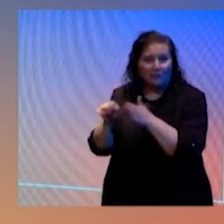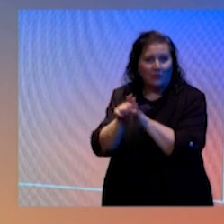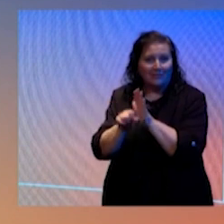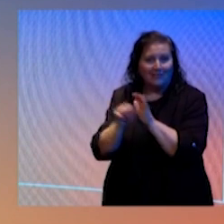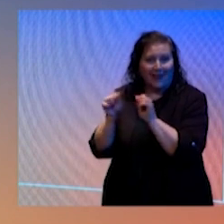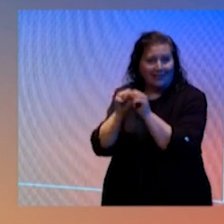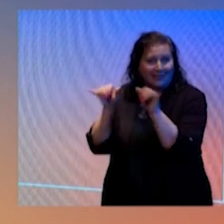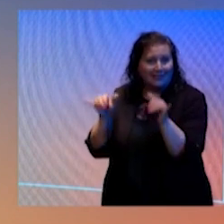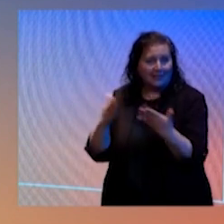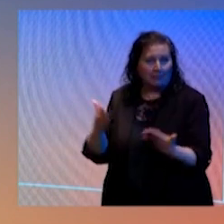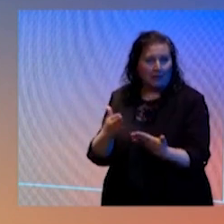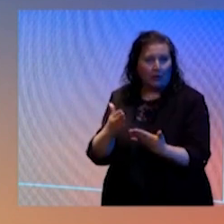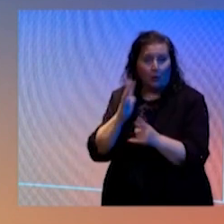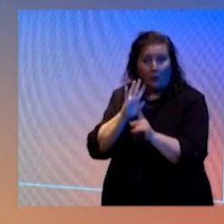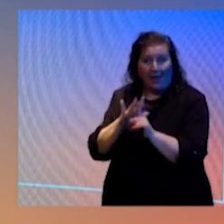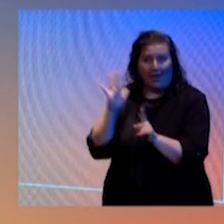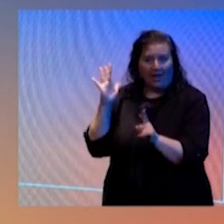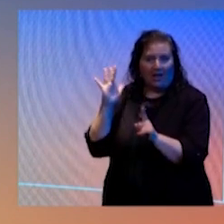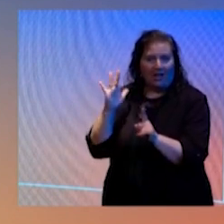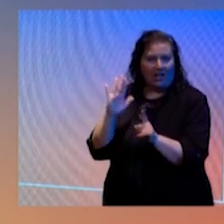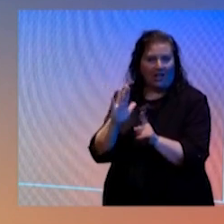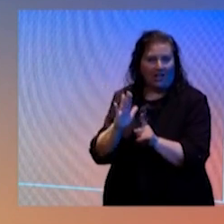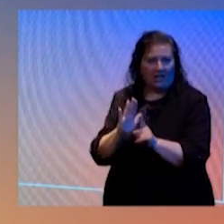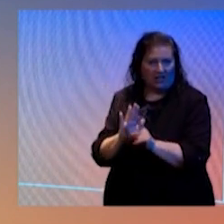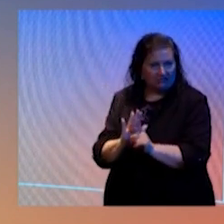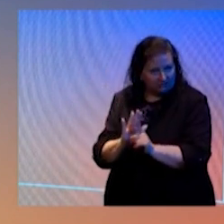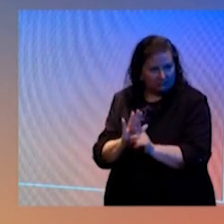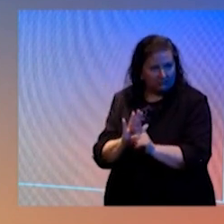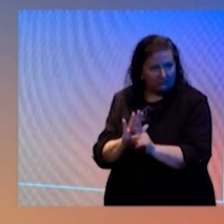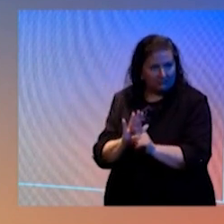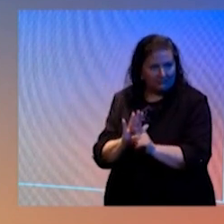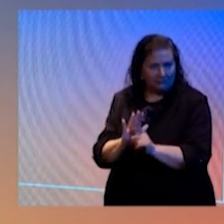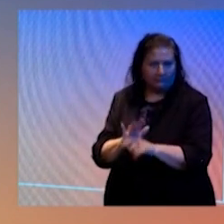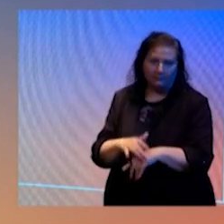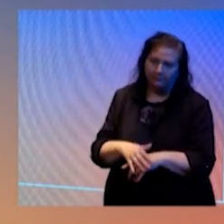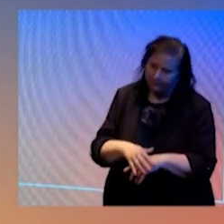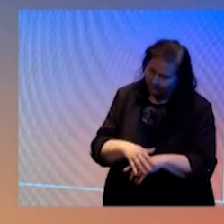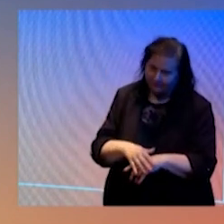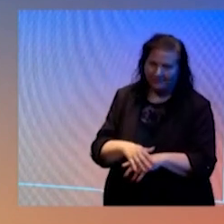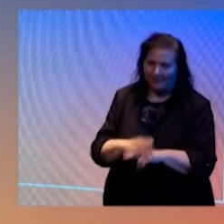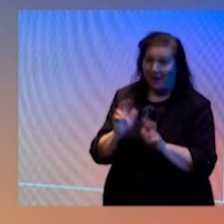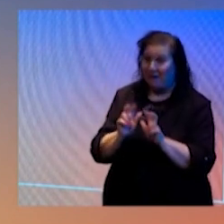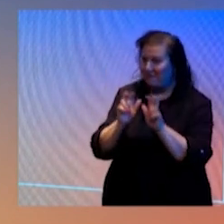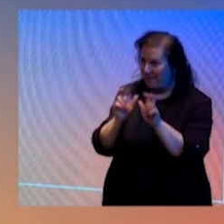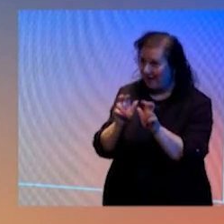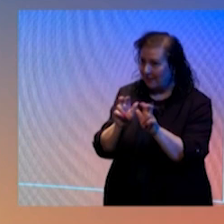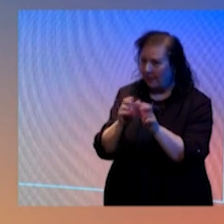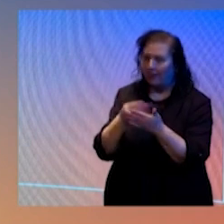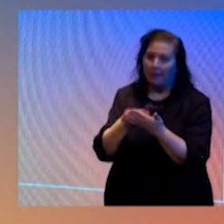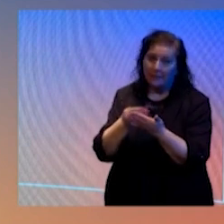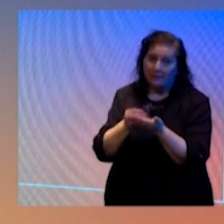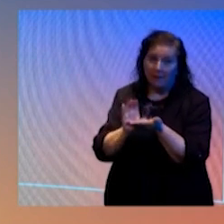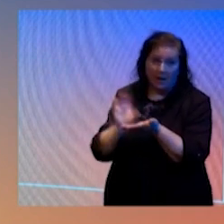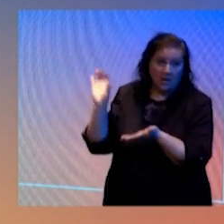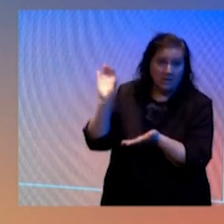no longer shine as brightly. So investments, which is a fancy way of saying a lot of money,